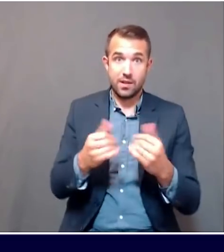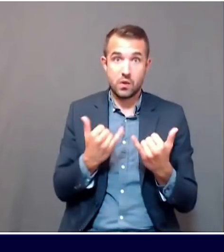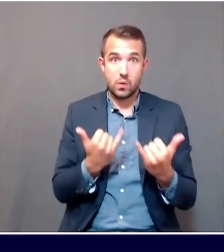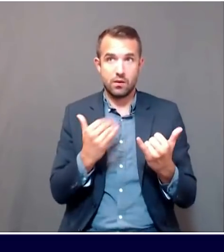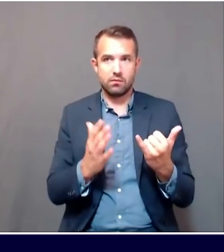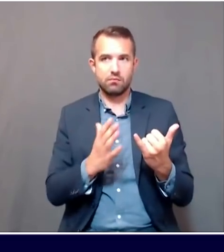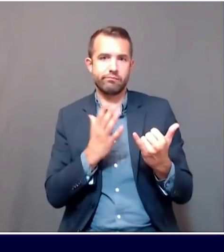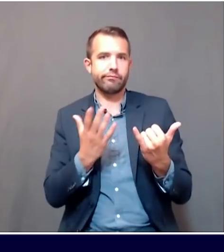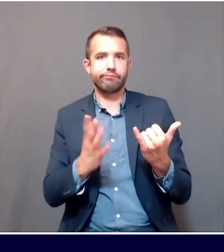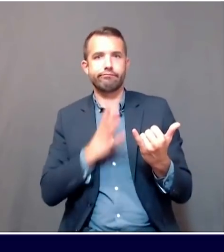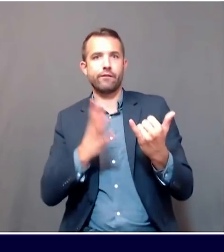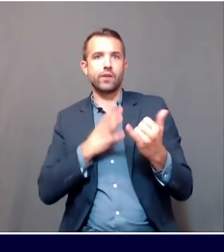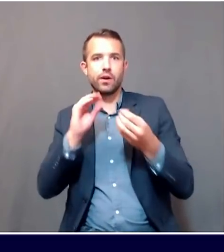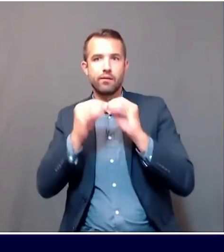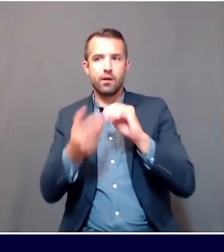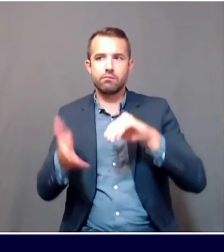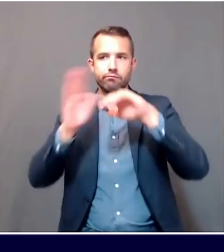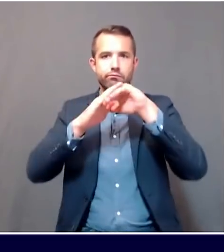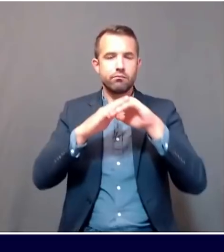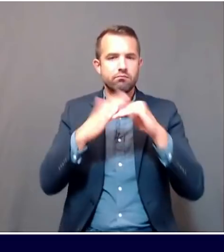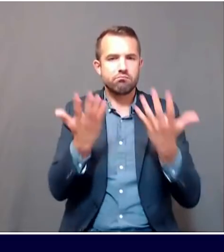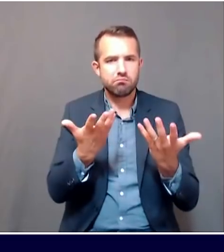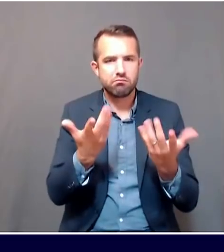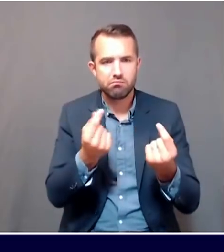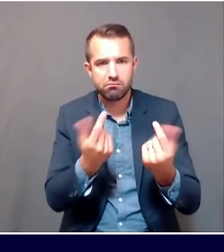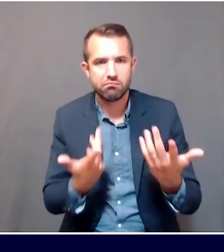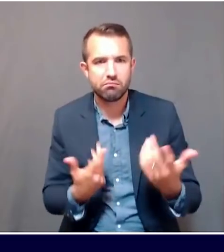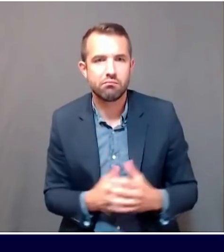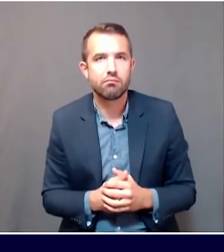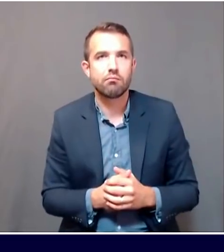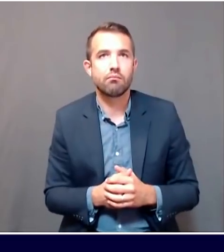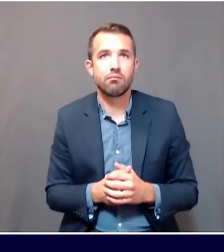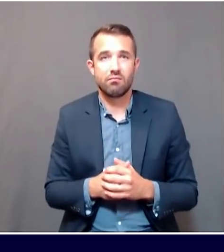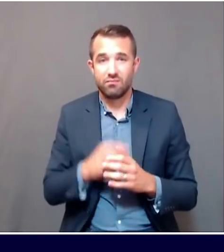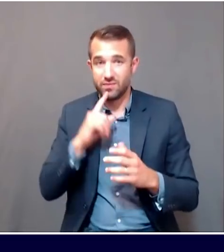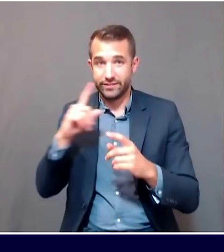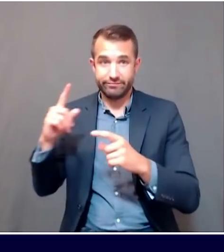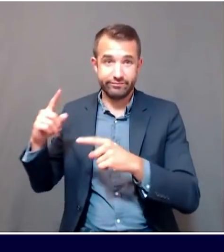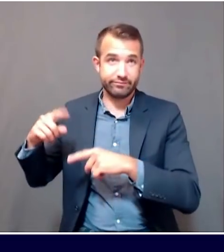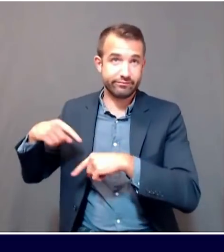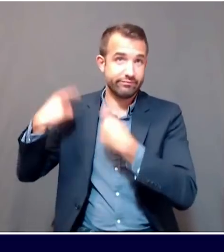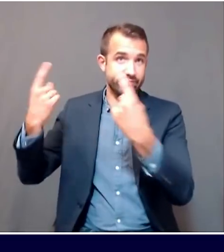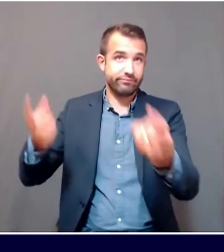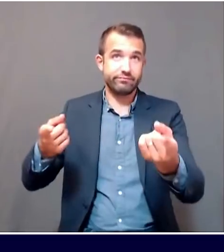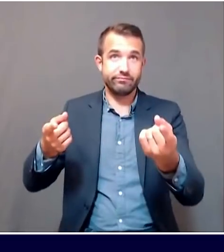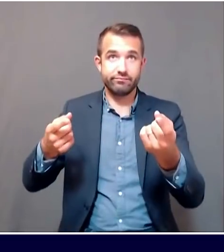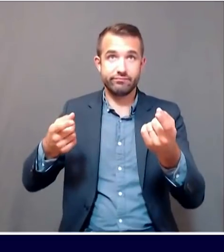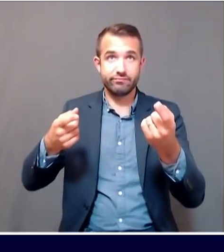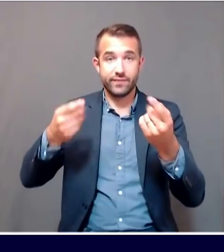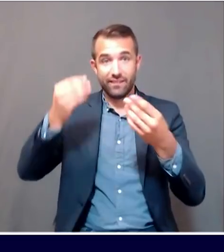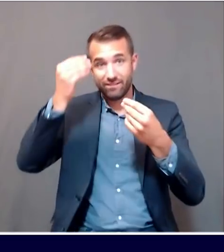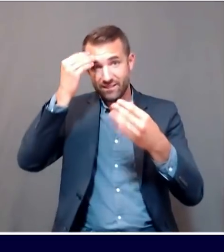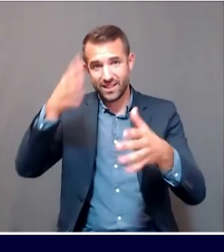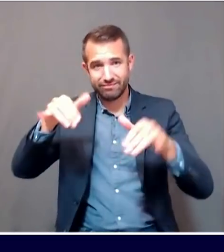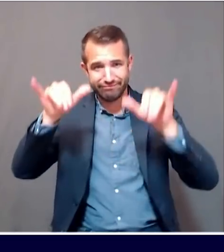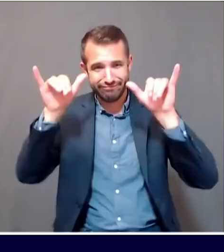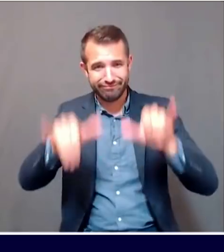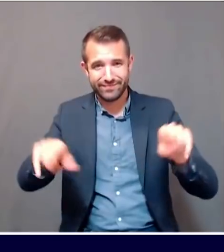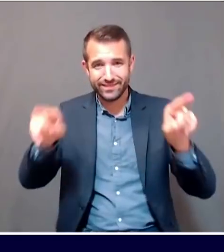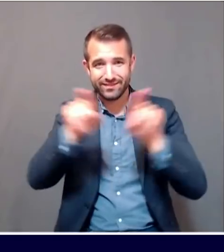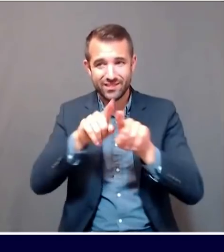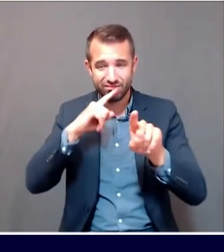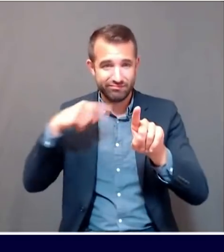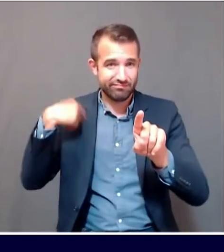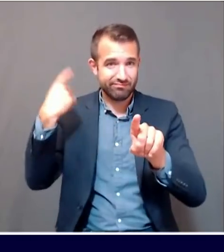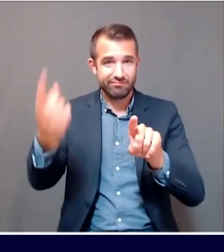Ashley, I have been reporting cases the exact same way since day one. When I report cases, I